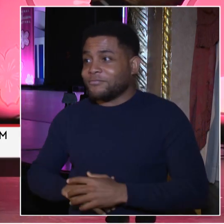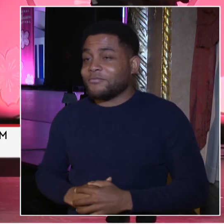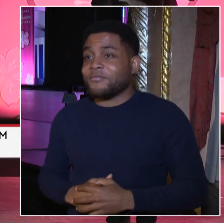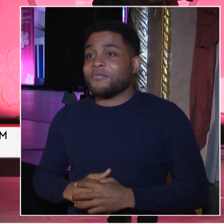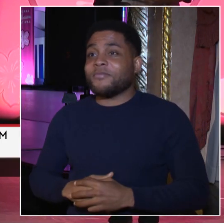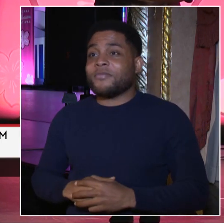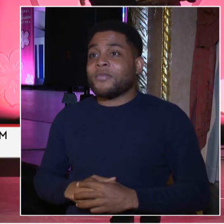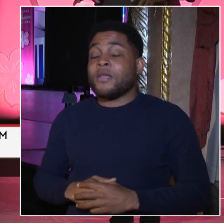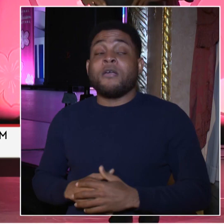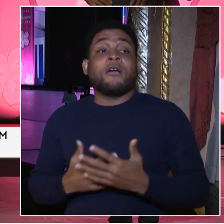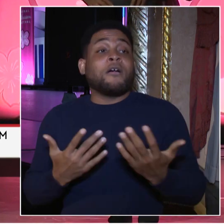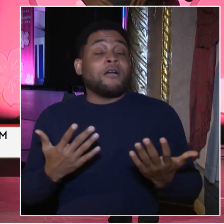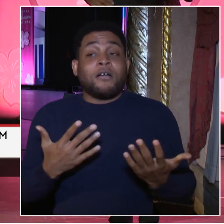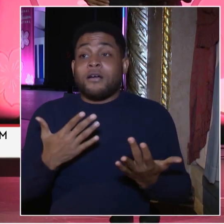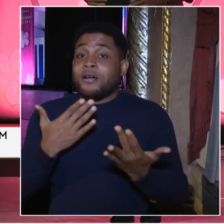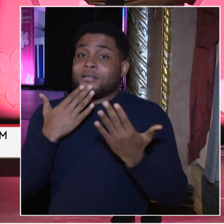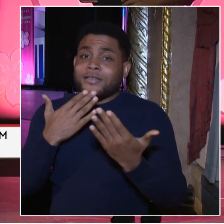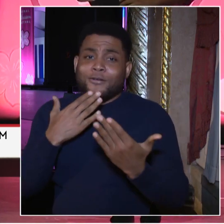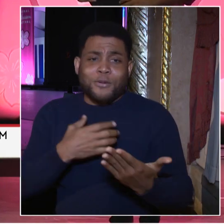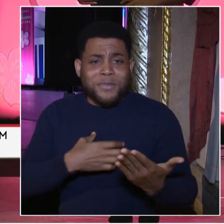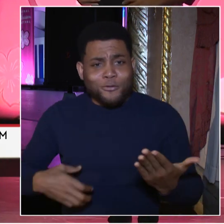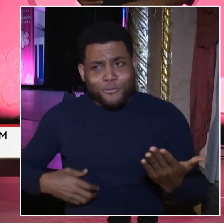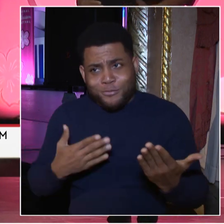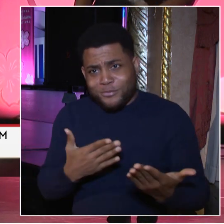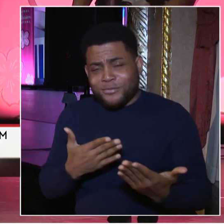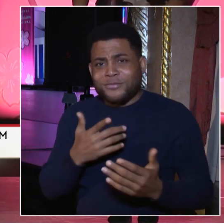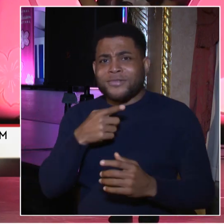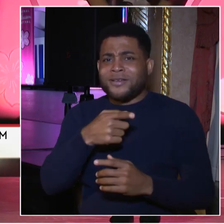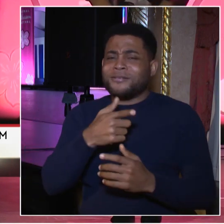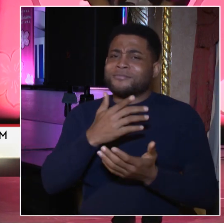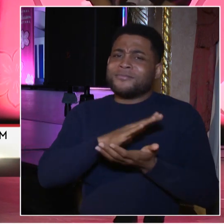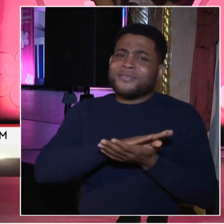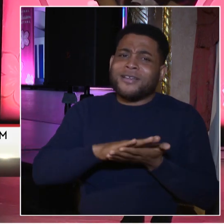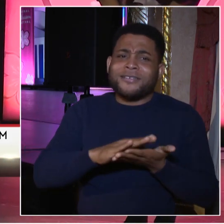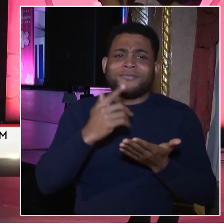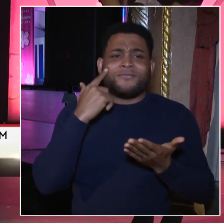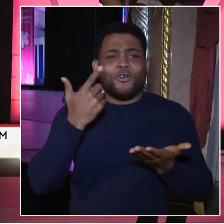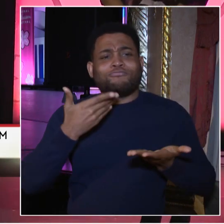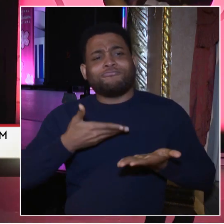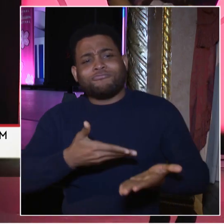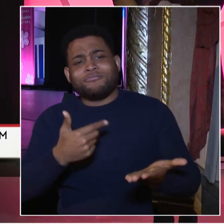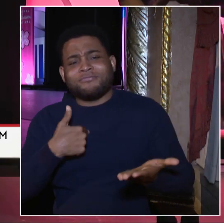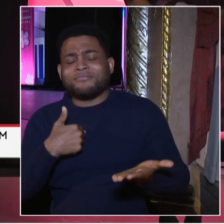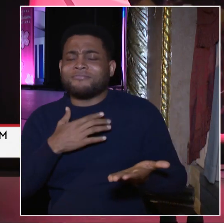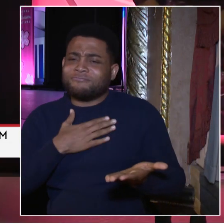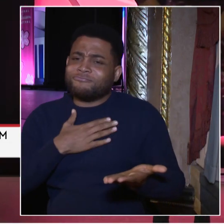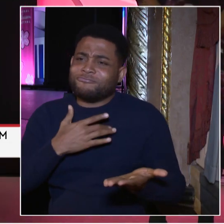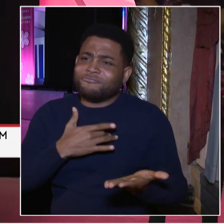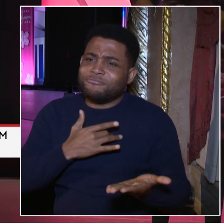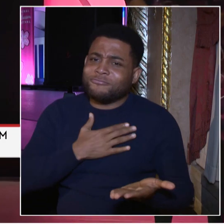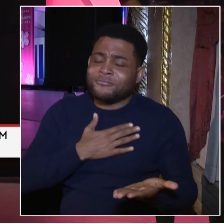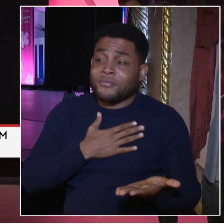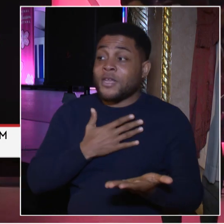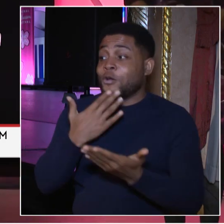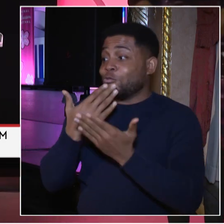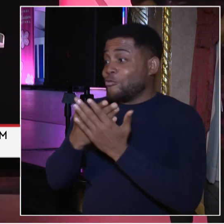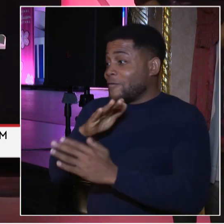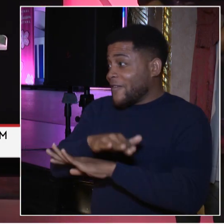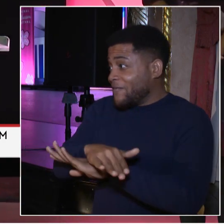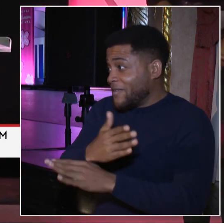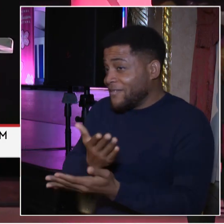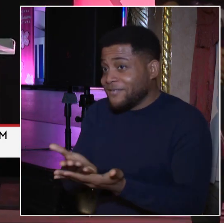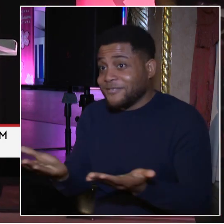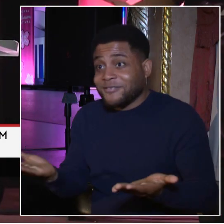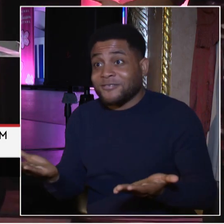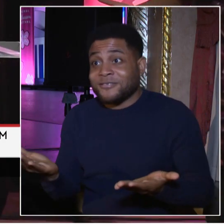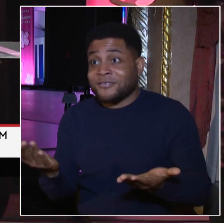Thank you very much, Mayor Bowser, for your kind introduction. Good evening. How's everyone